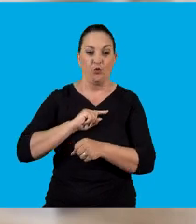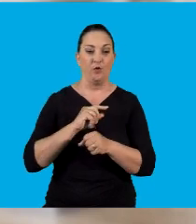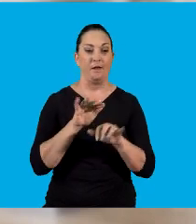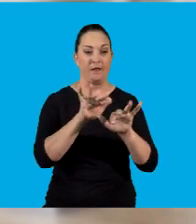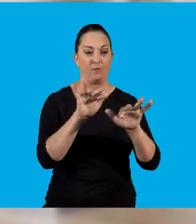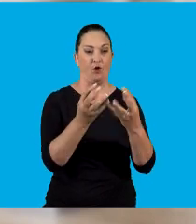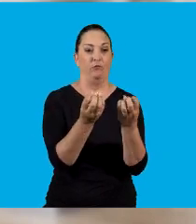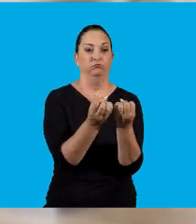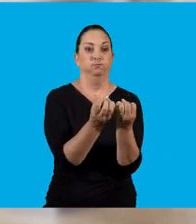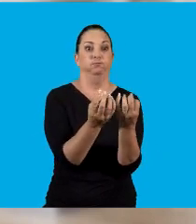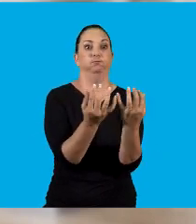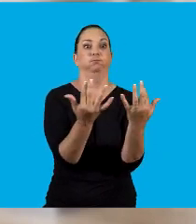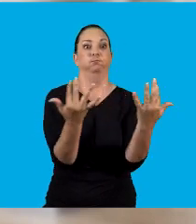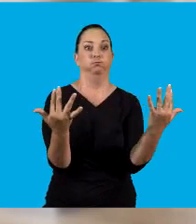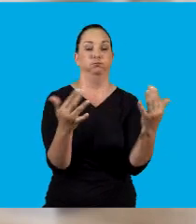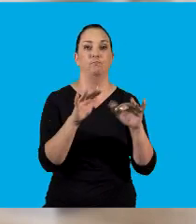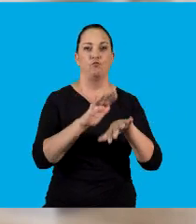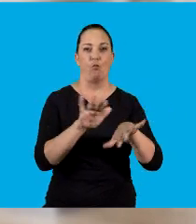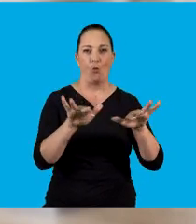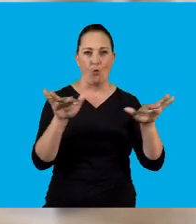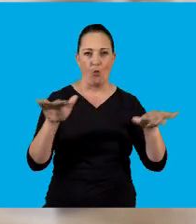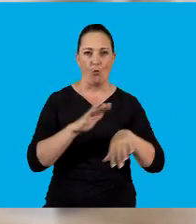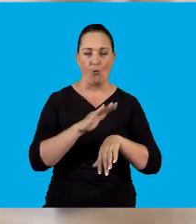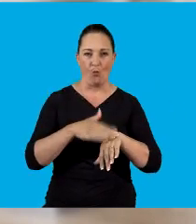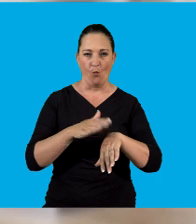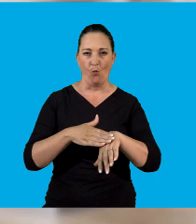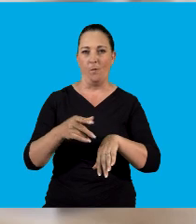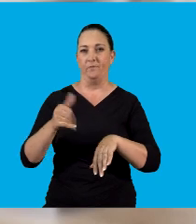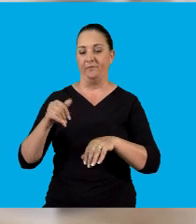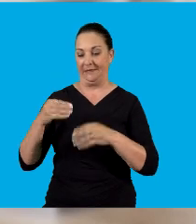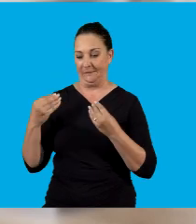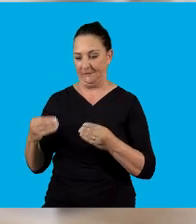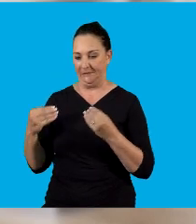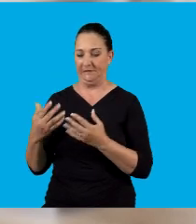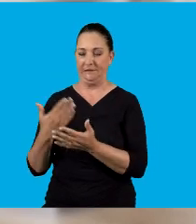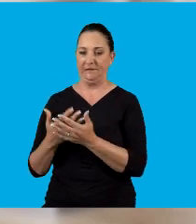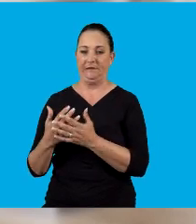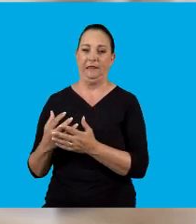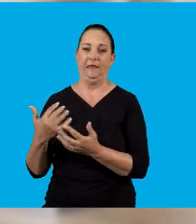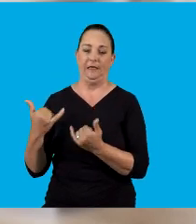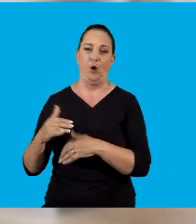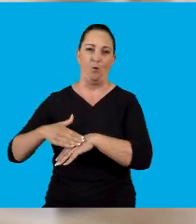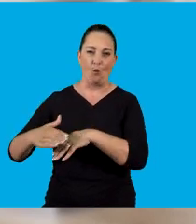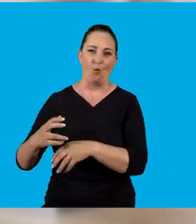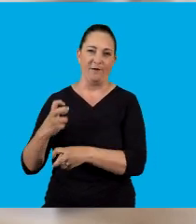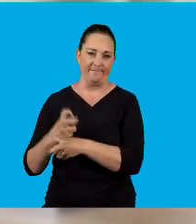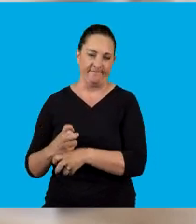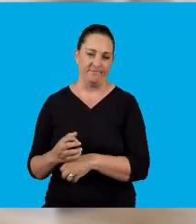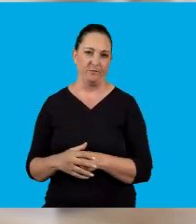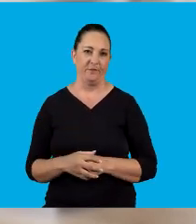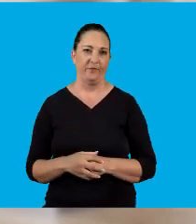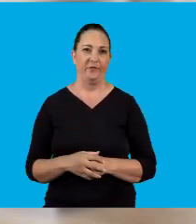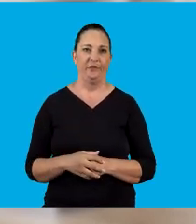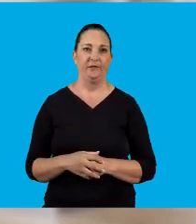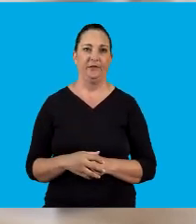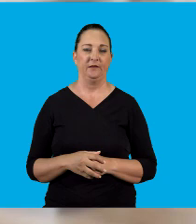this population that is constantly growing, and it's putting a strain on us as businesses, the population growth.